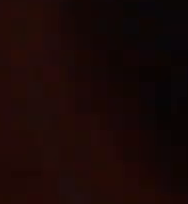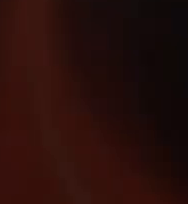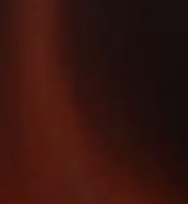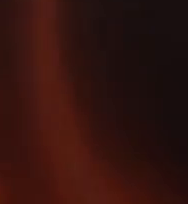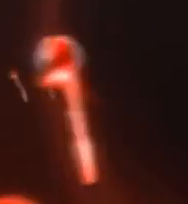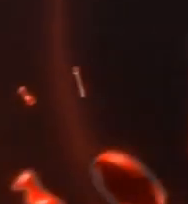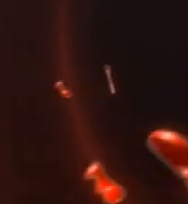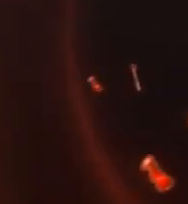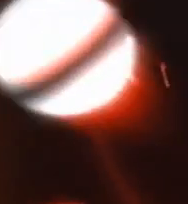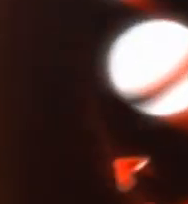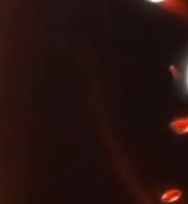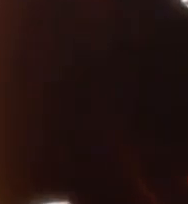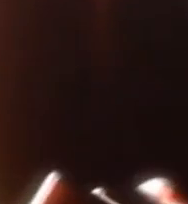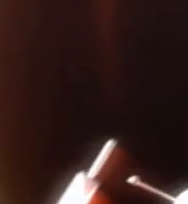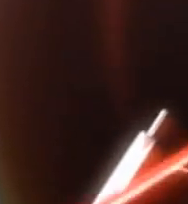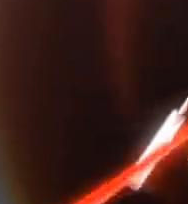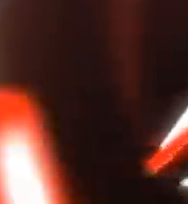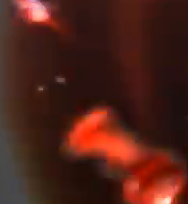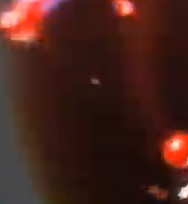ibit.